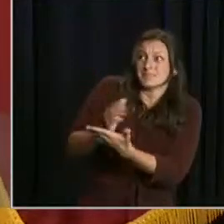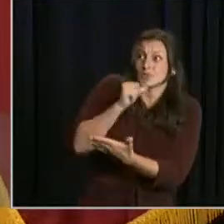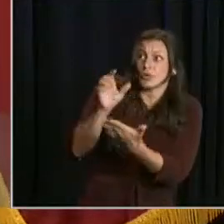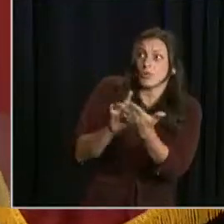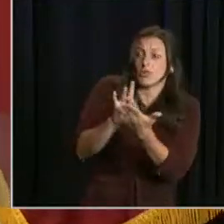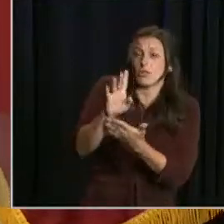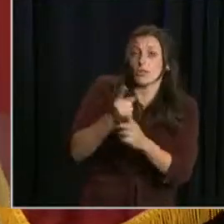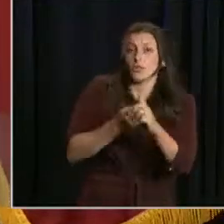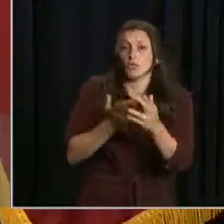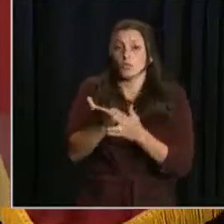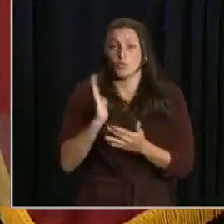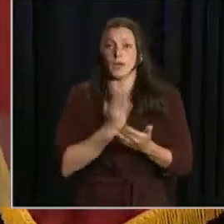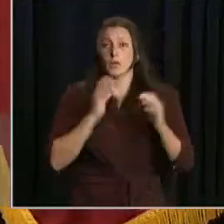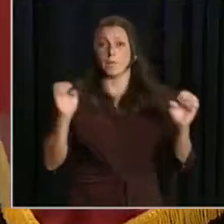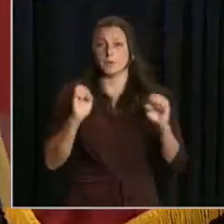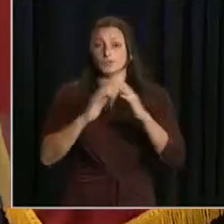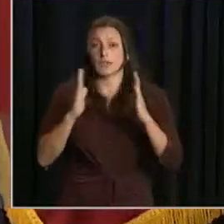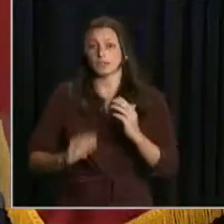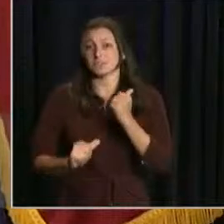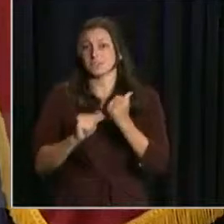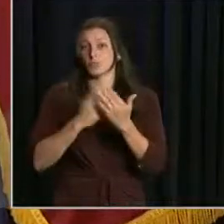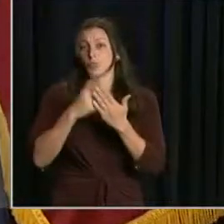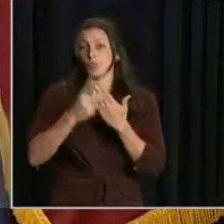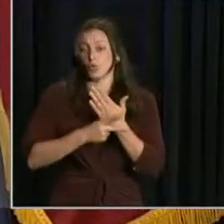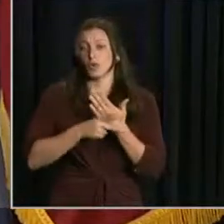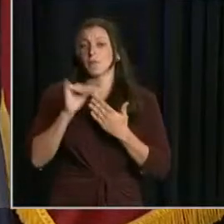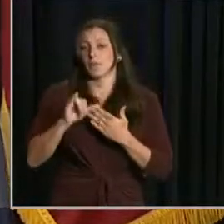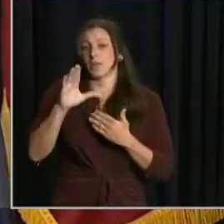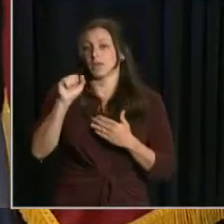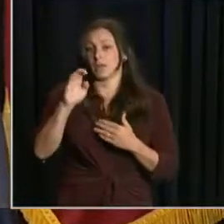Program, they are going to have that case abated.